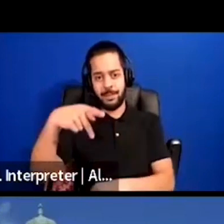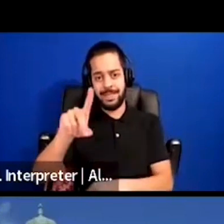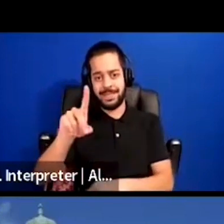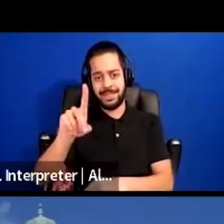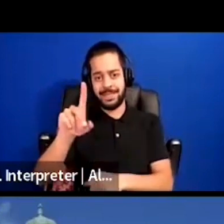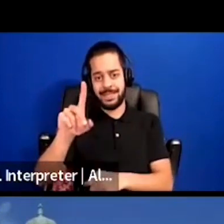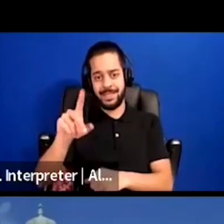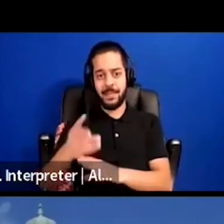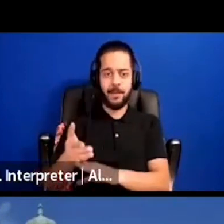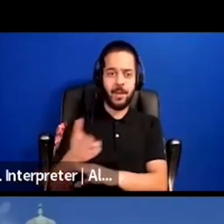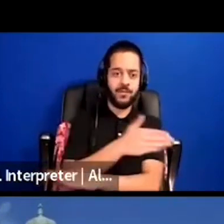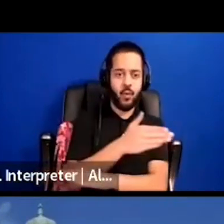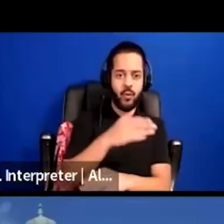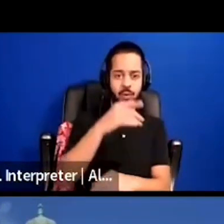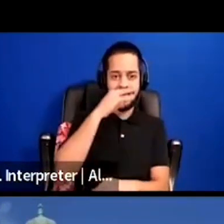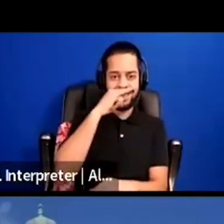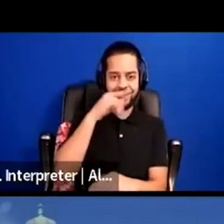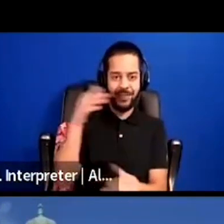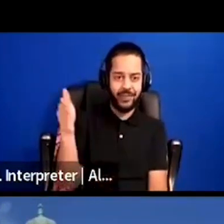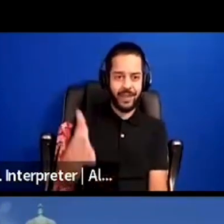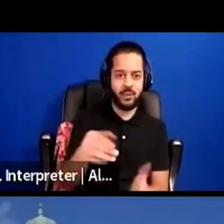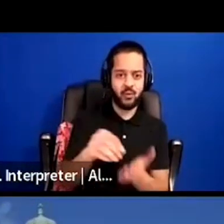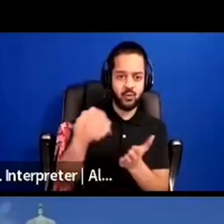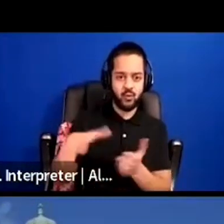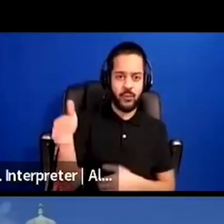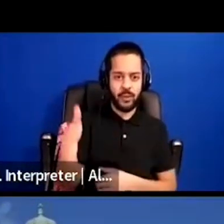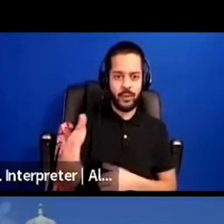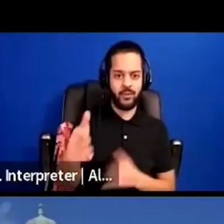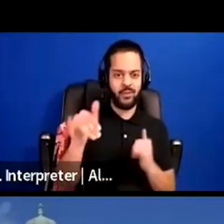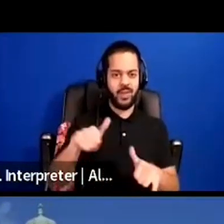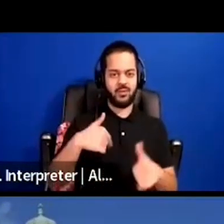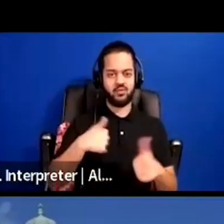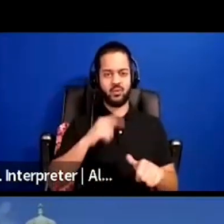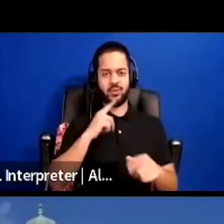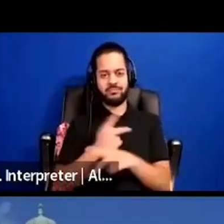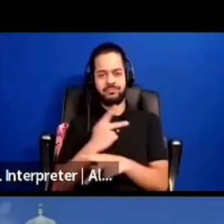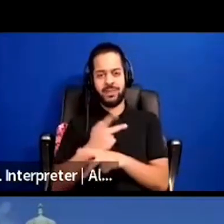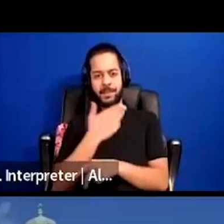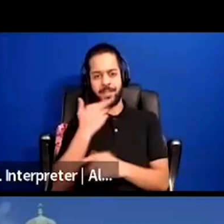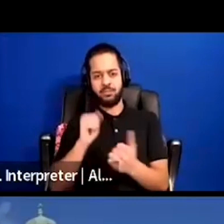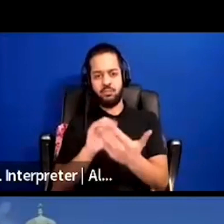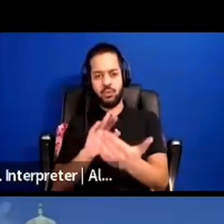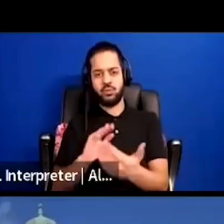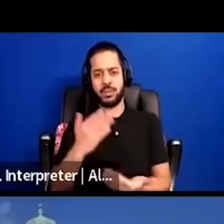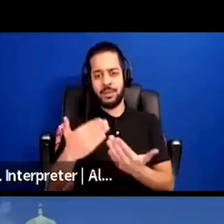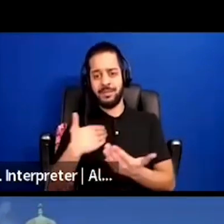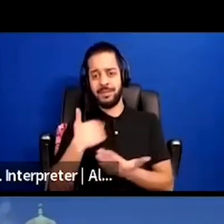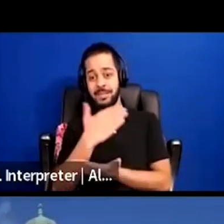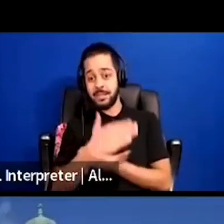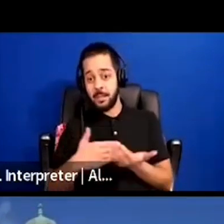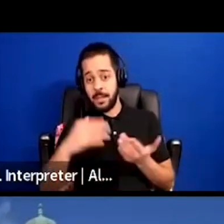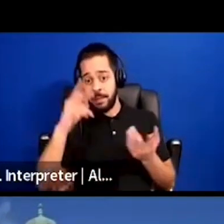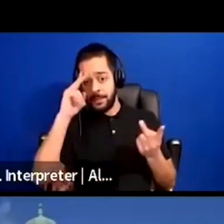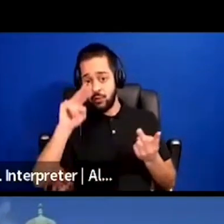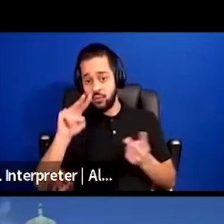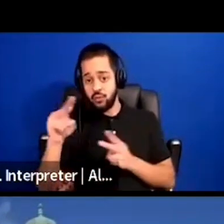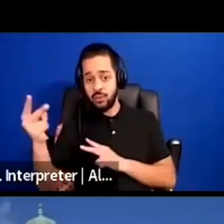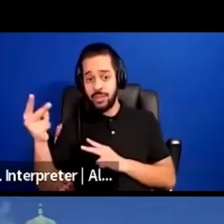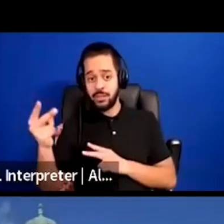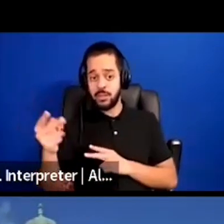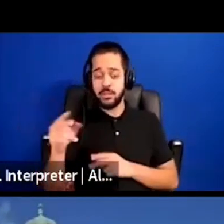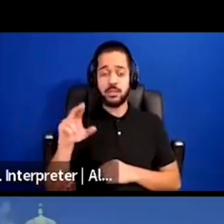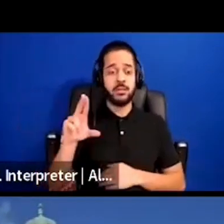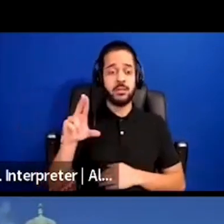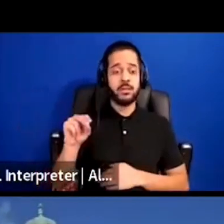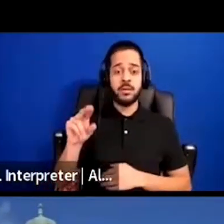we're trying to work on innovative ways to do that in the hiring process. So I think there might have been some misunderstanding No, there.